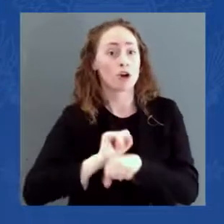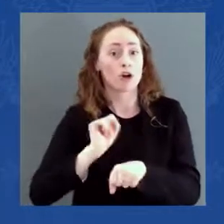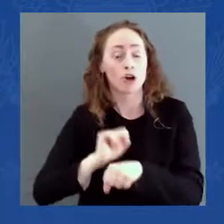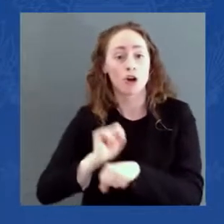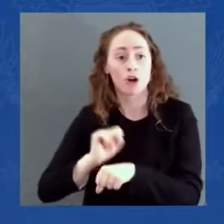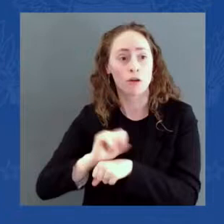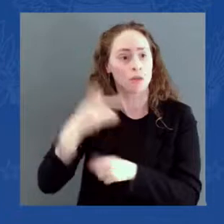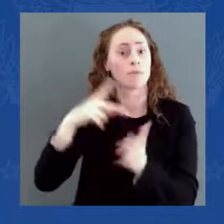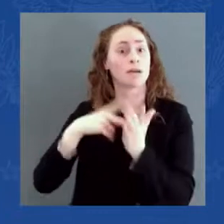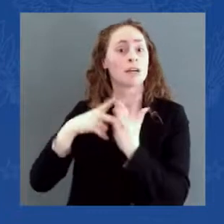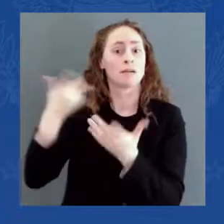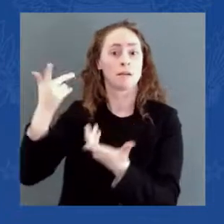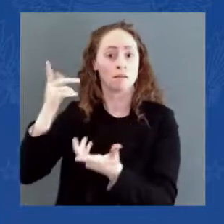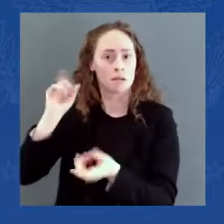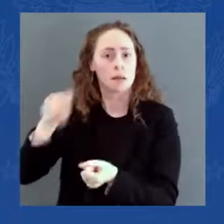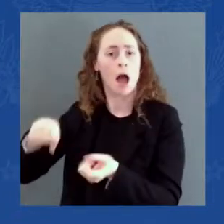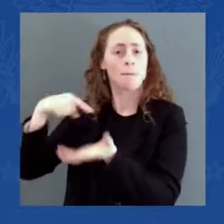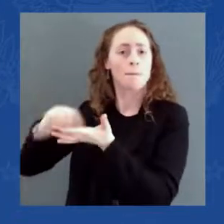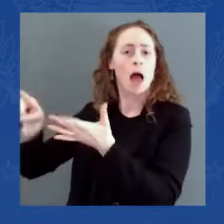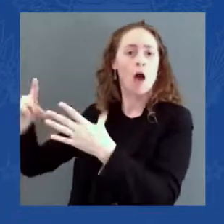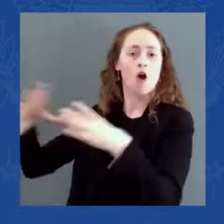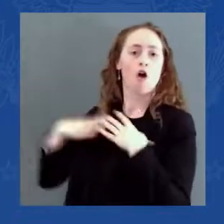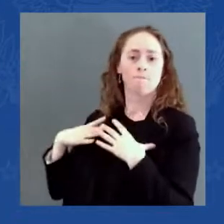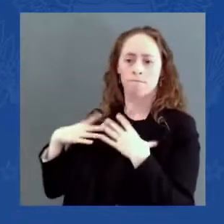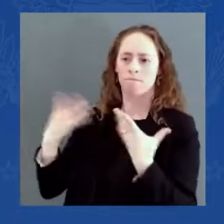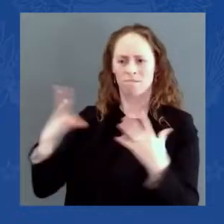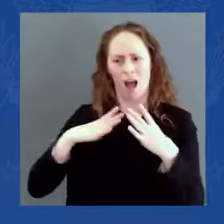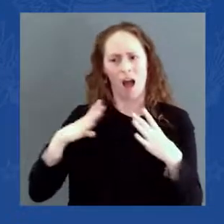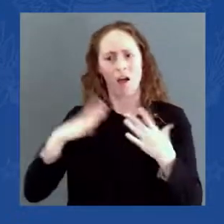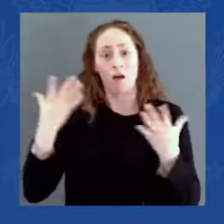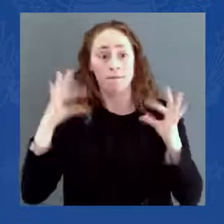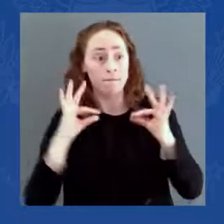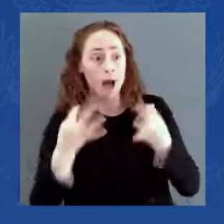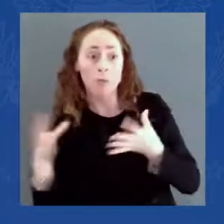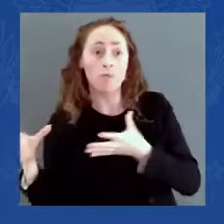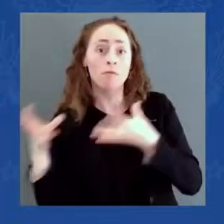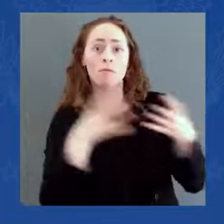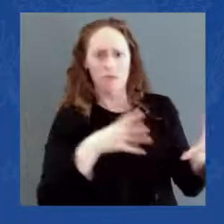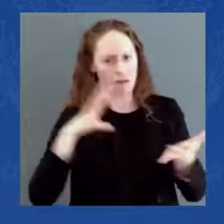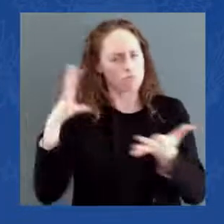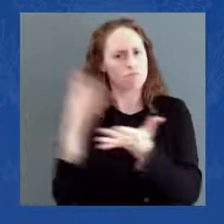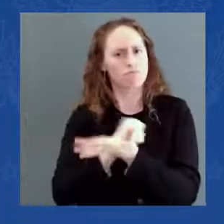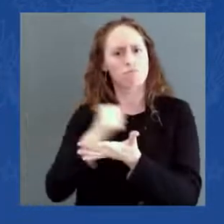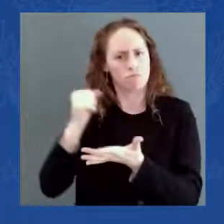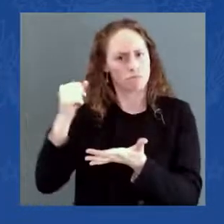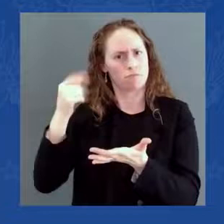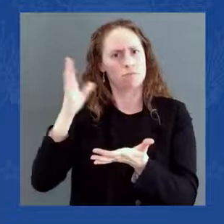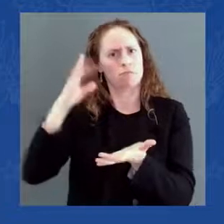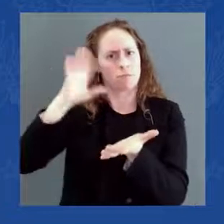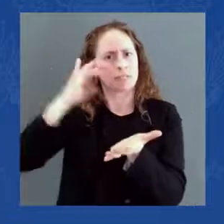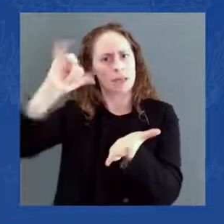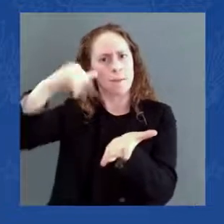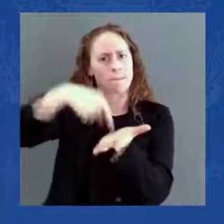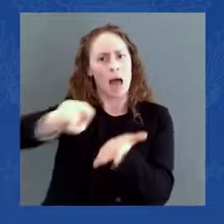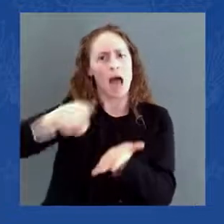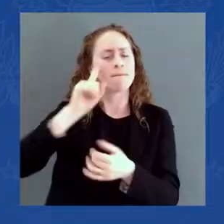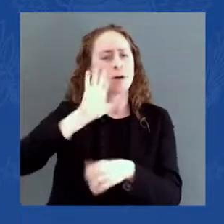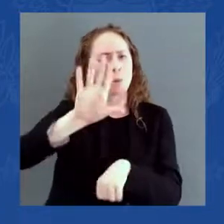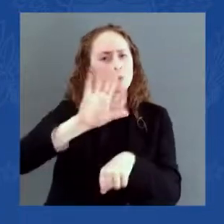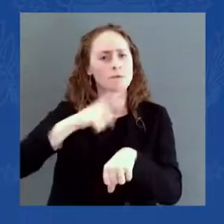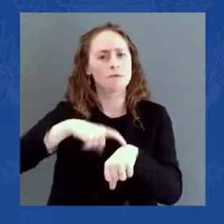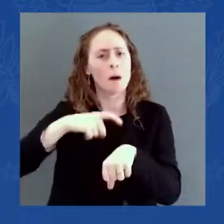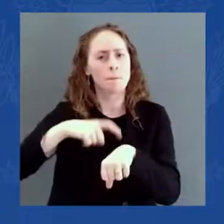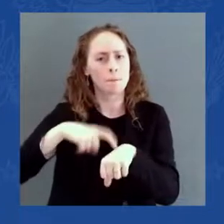day, they can go. All they have to do is demonstrate that's where they went, or they took their son, daughter, husband, wife, mom, dad. They